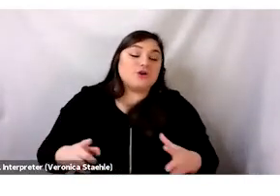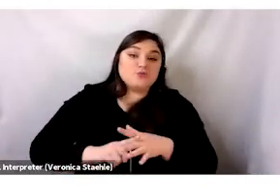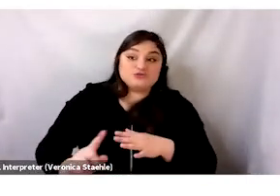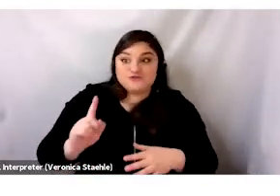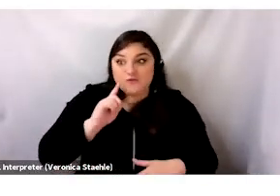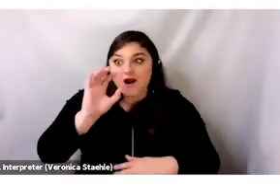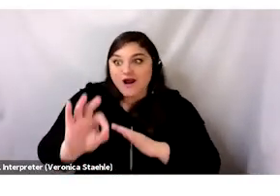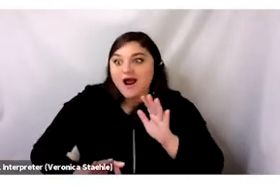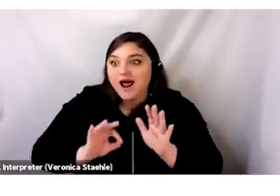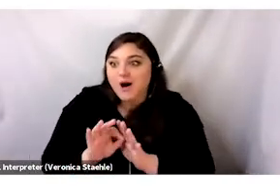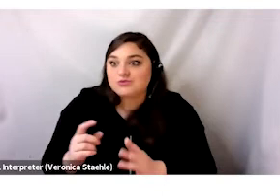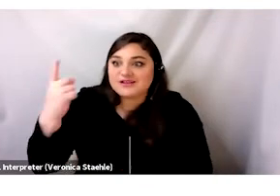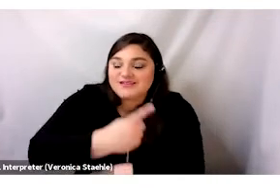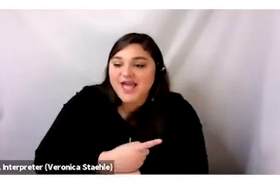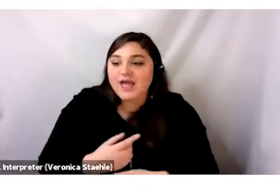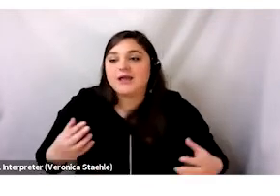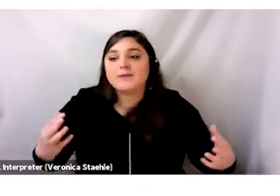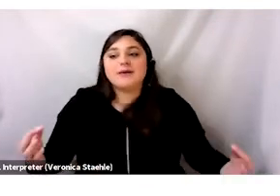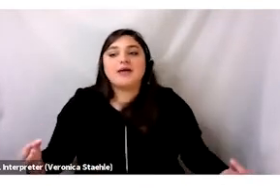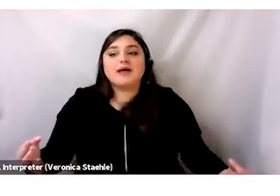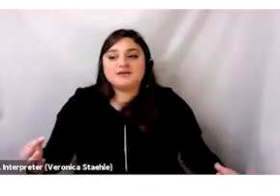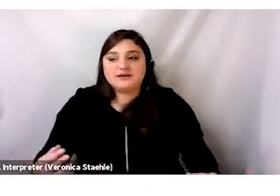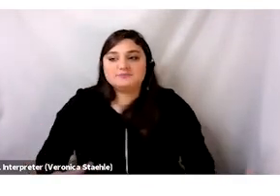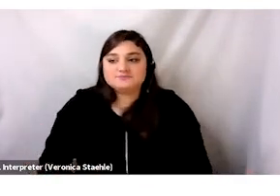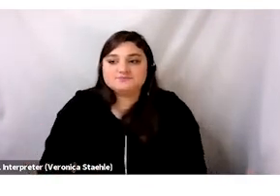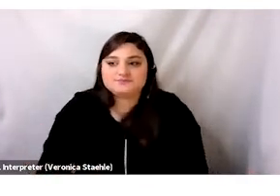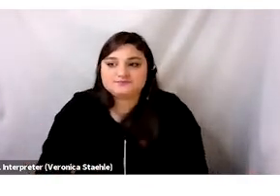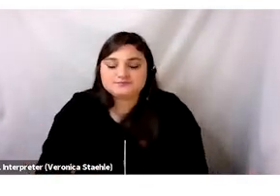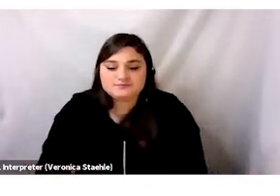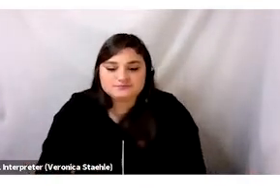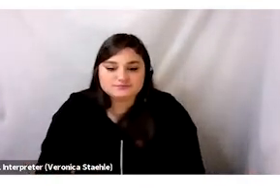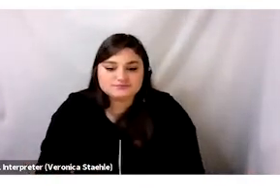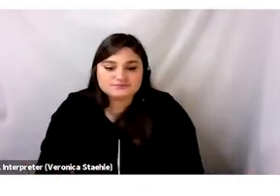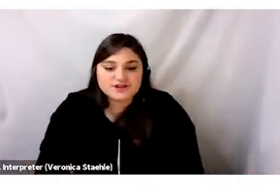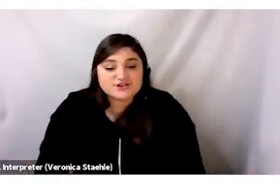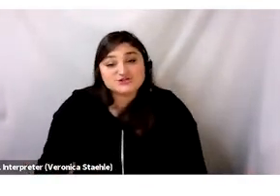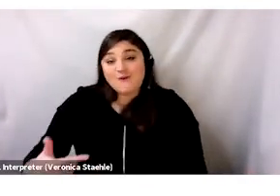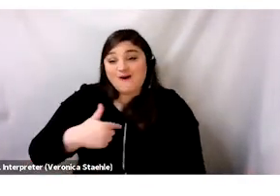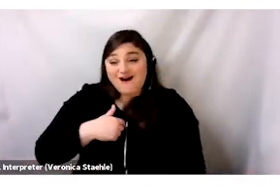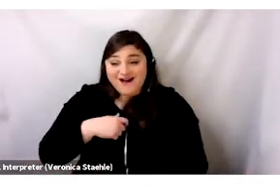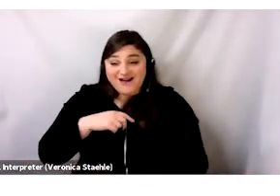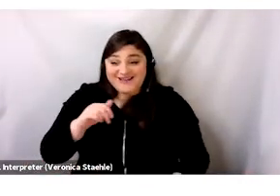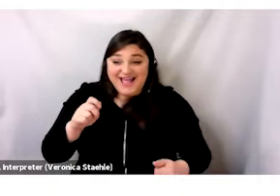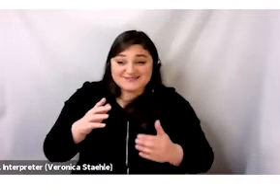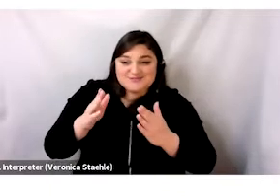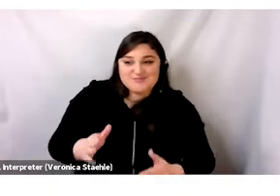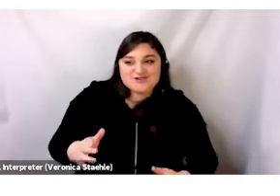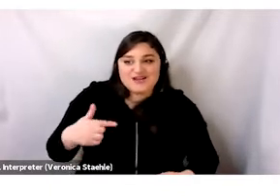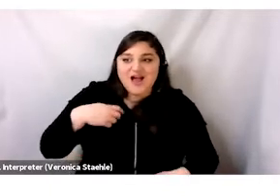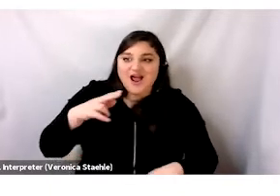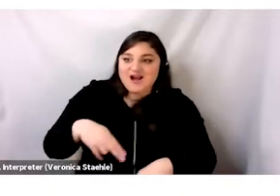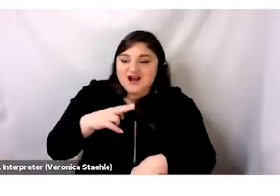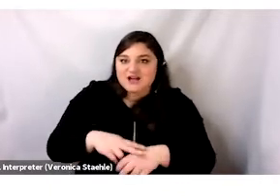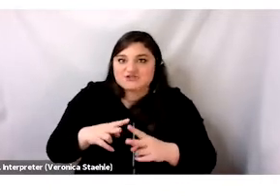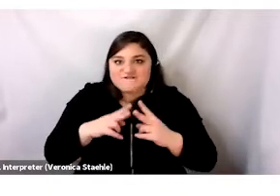a day. So for someone like me who is extremely hyper by nature, um, it seemed